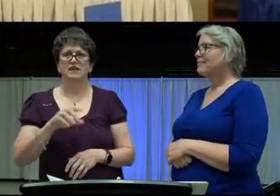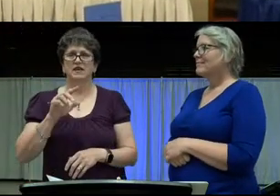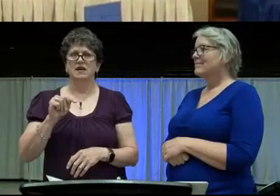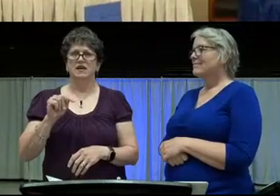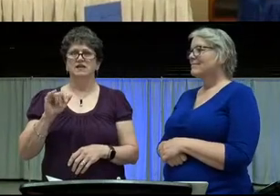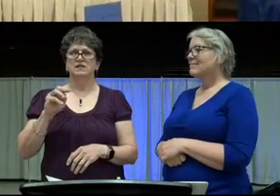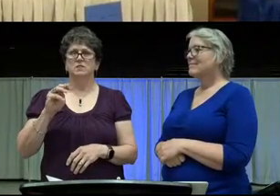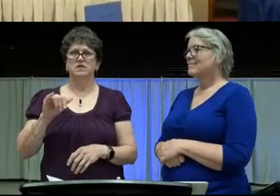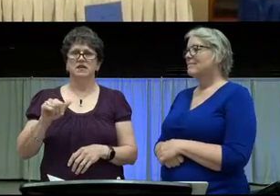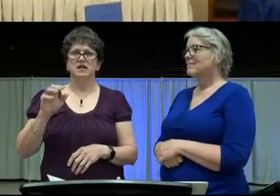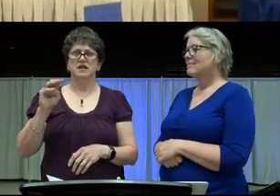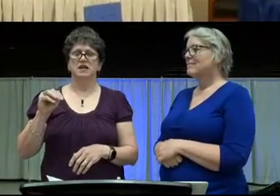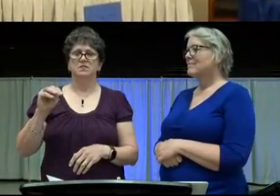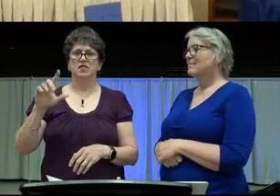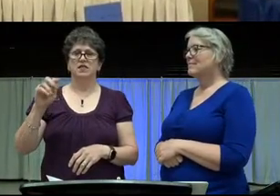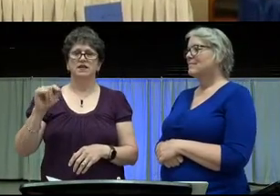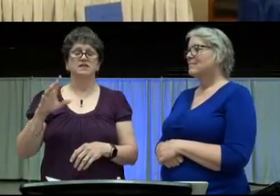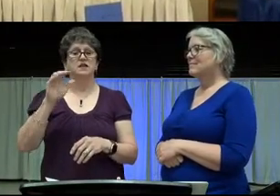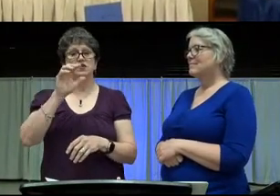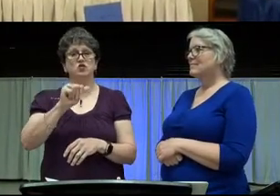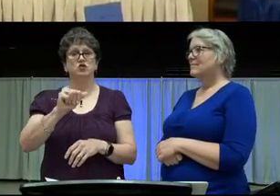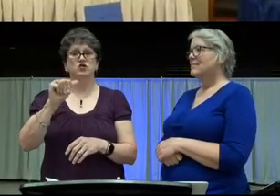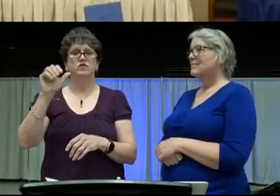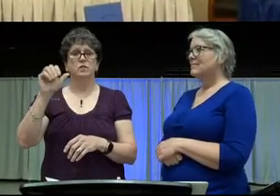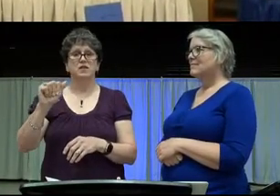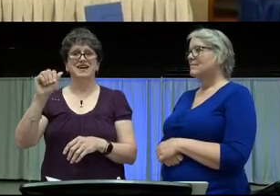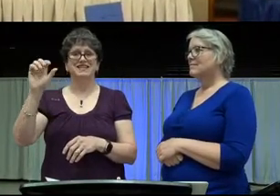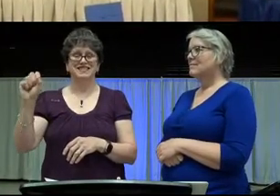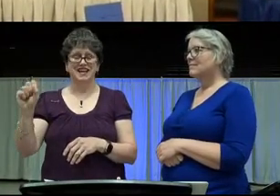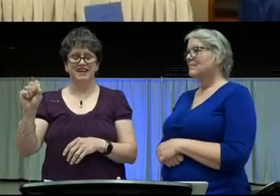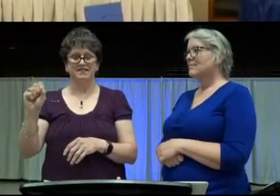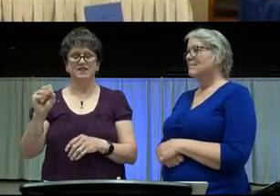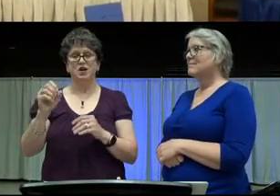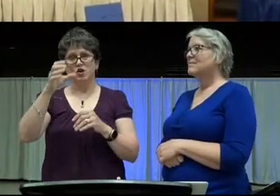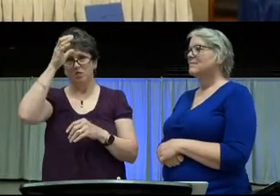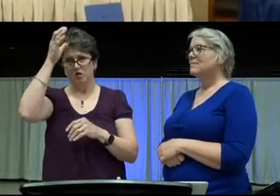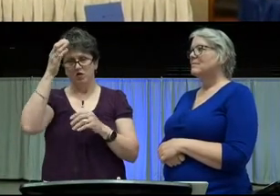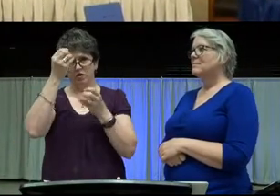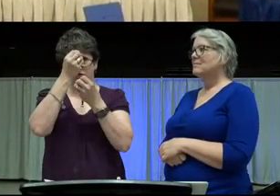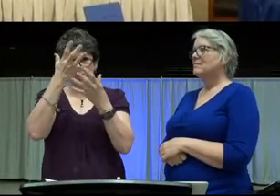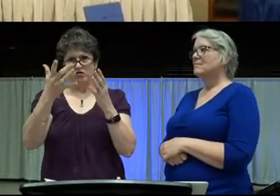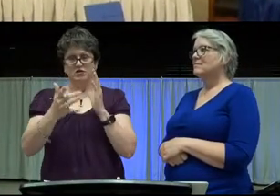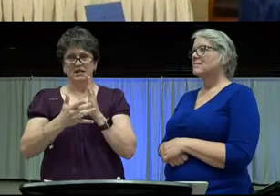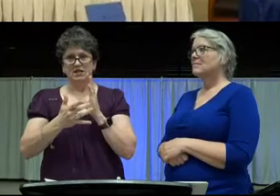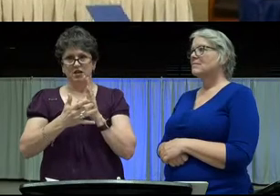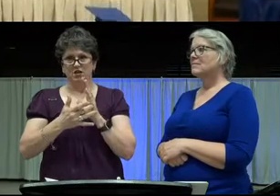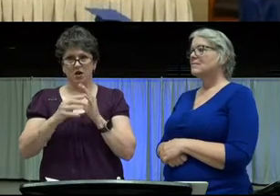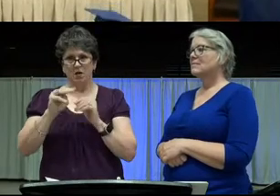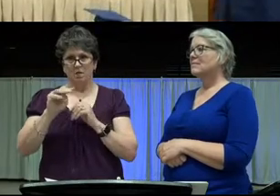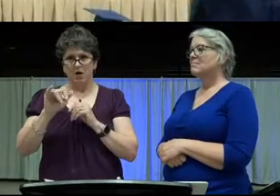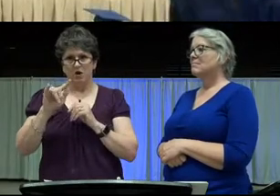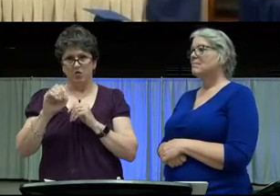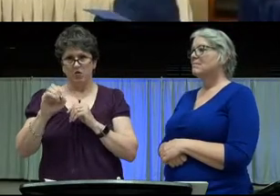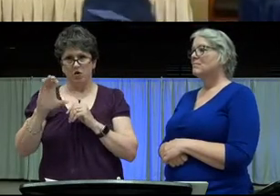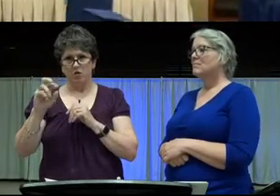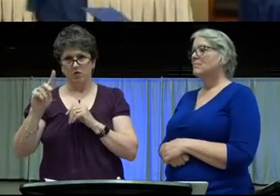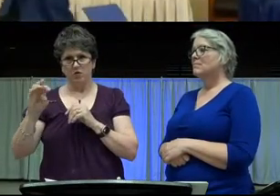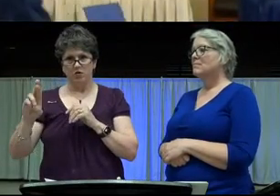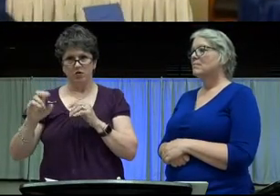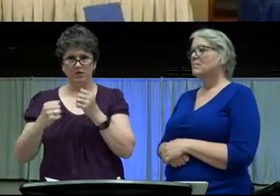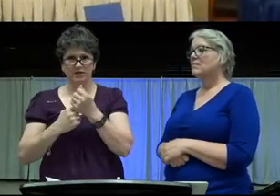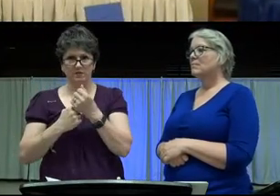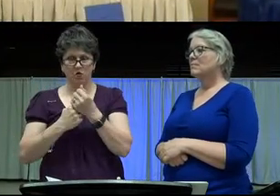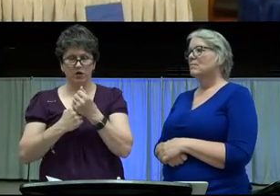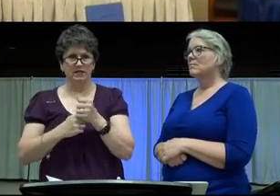Timothy M. Lentz, Associate of Applied Science, Computer Information Technology, Microcomputer Support.